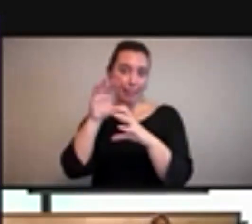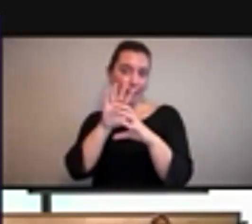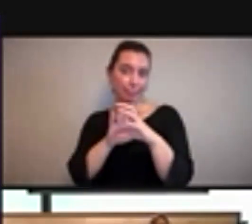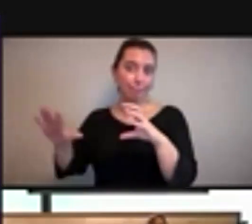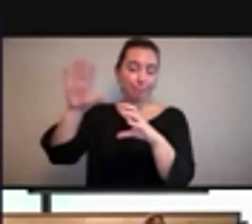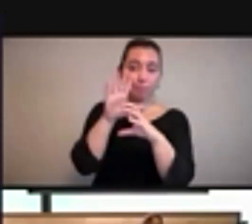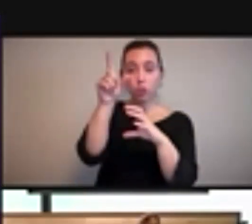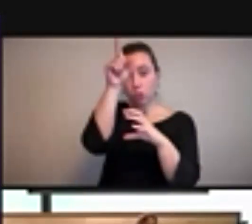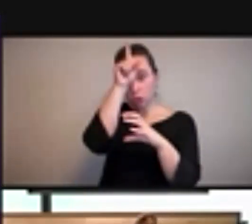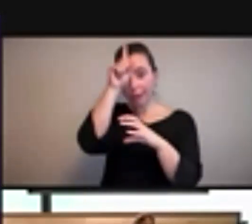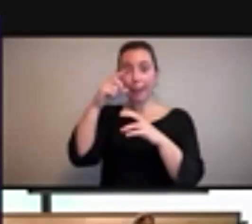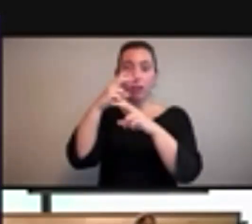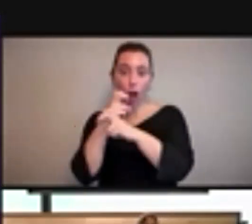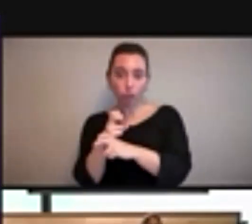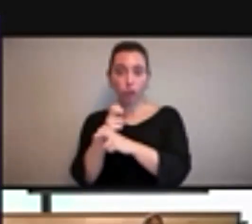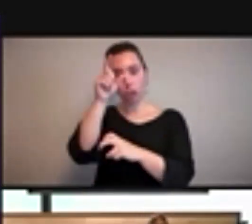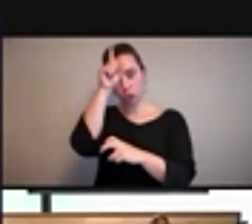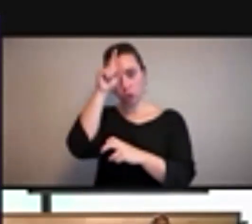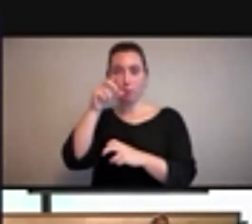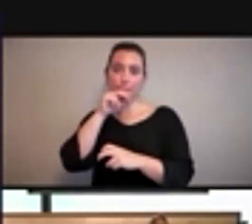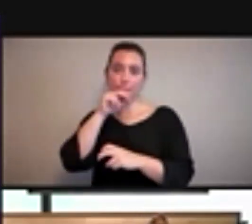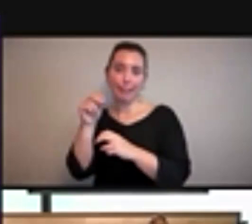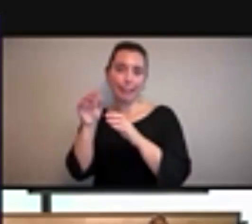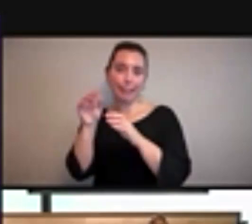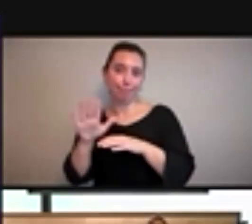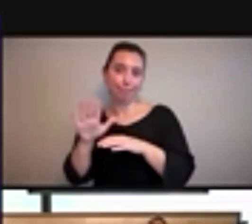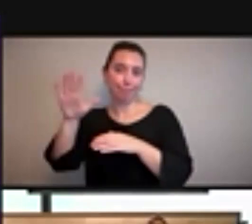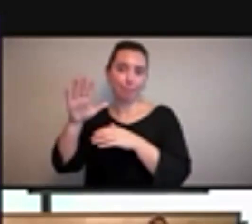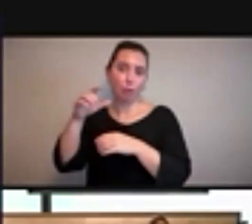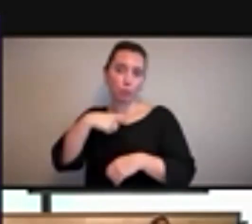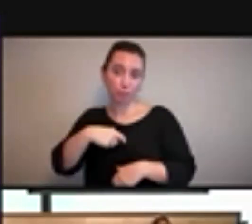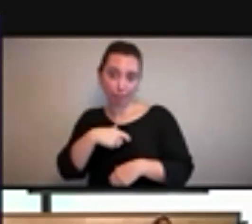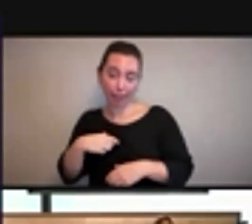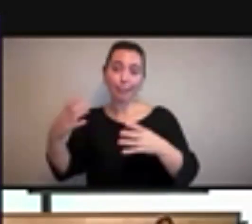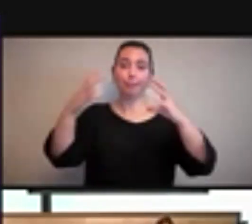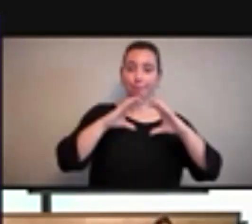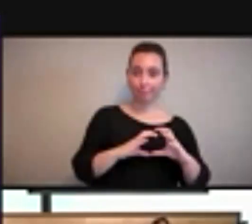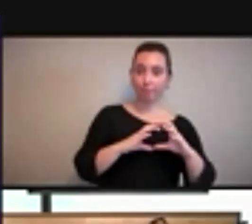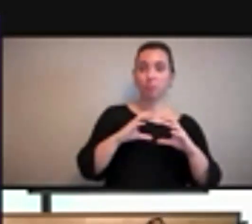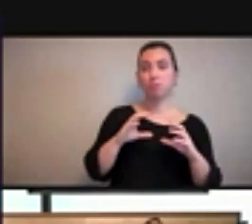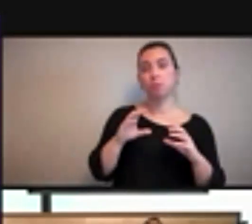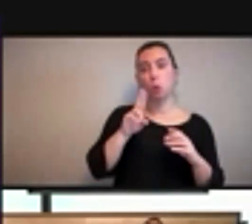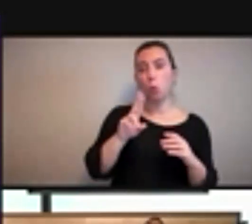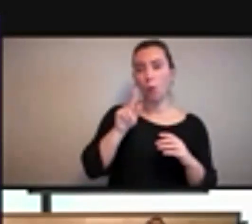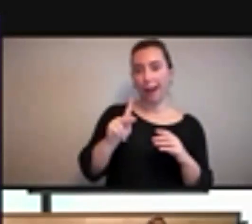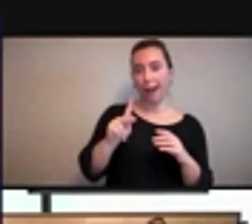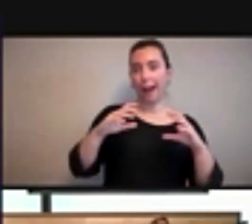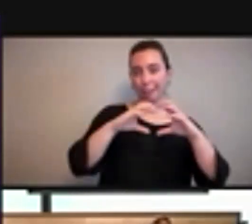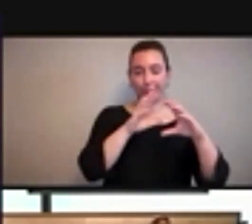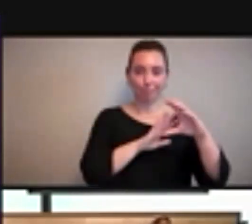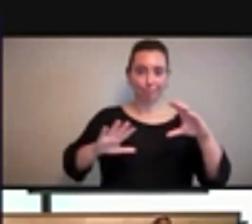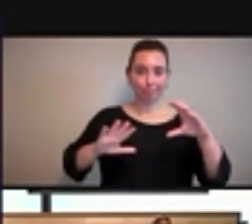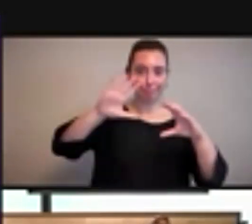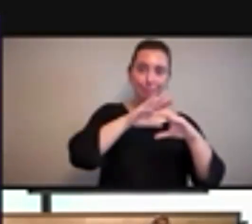Germany, Austria, and German-speaking part of Switzerland. And then there is a chapter in the UK covering the UK. And then we have